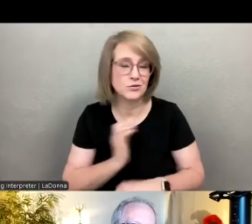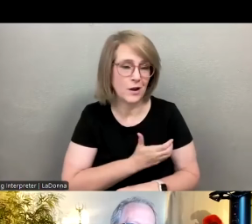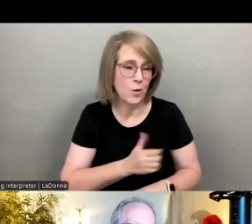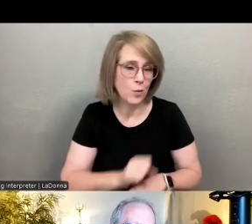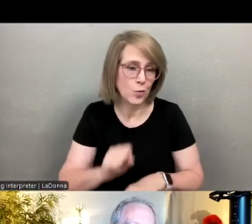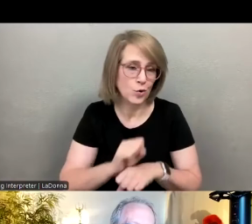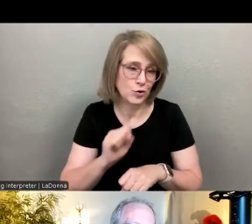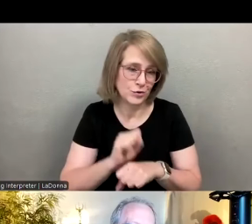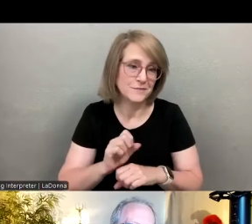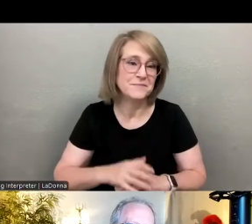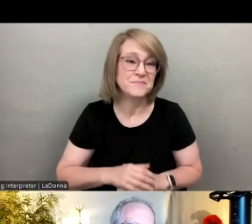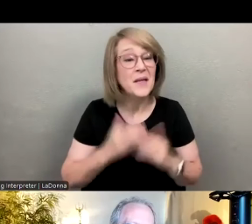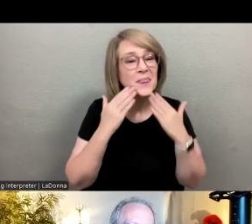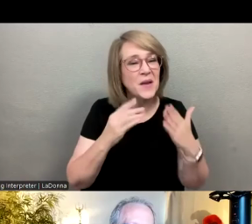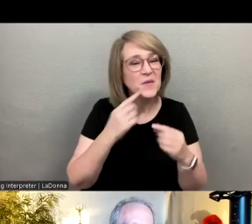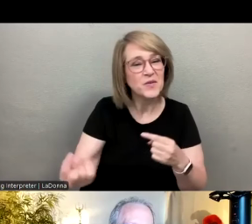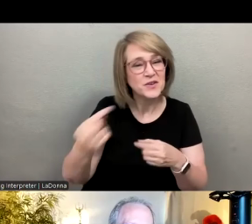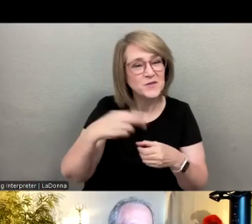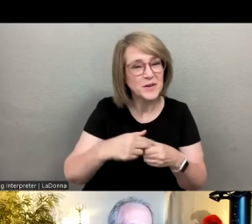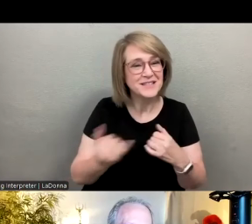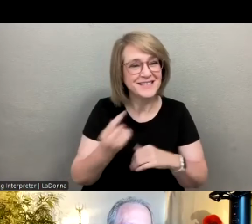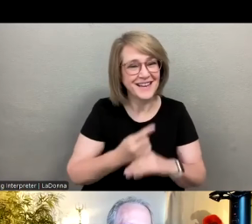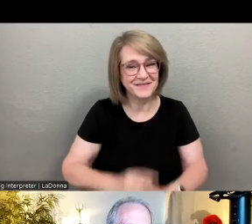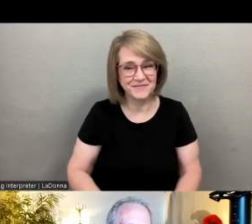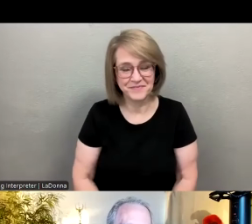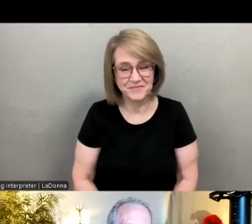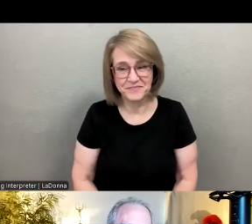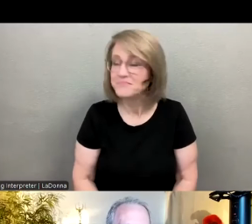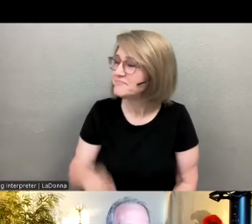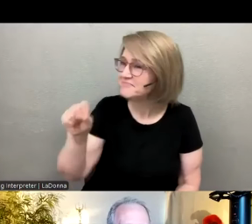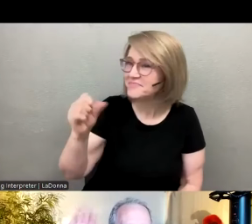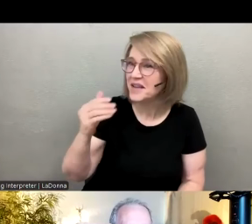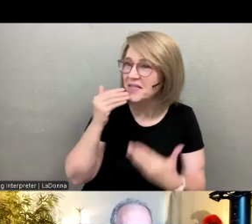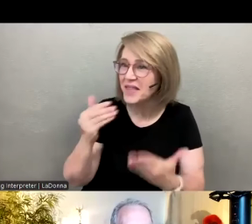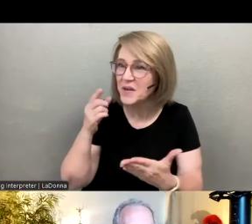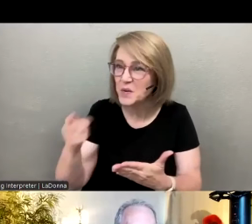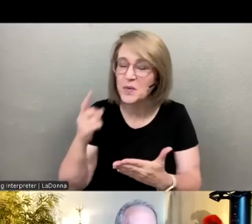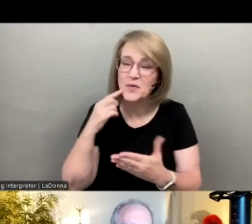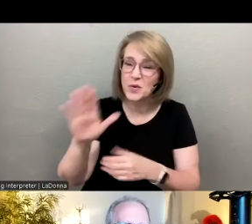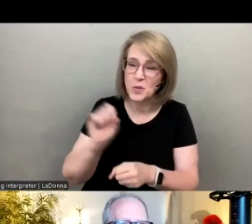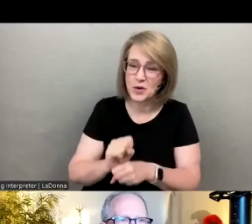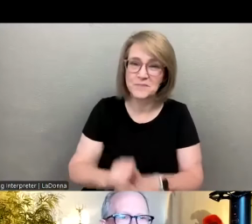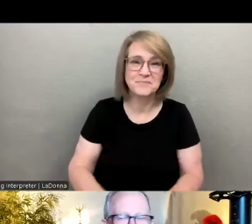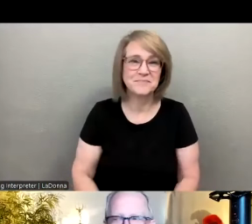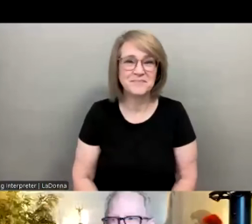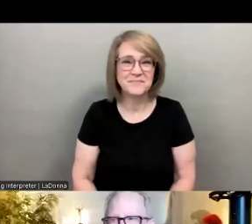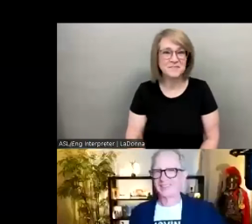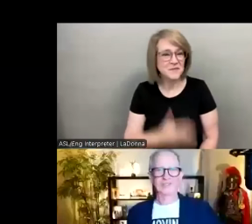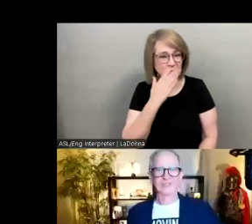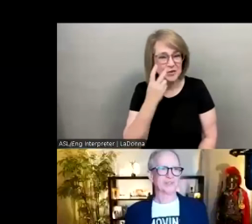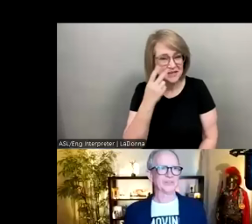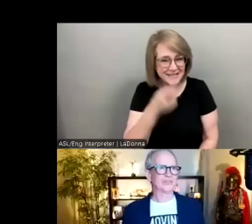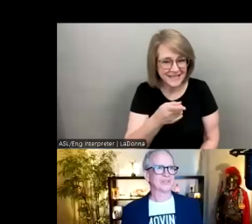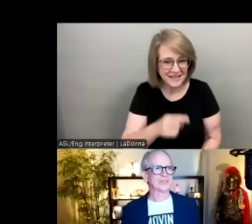And thanks for being on, Silouan. Yeah, man. I love you, buddy. Thanks for Love what you're you. doing. Good to see you, Silouan. Thank you,